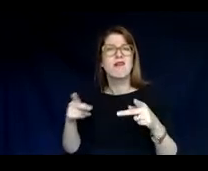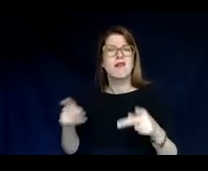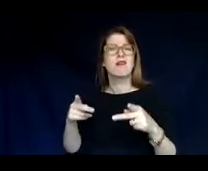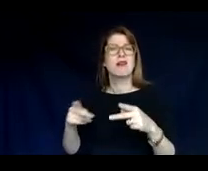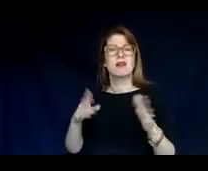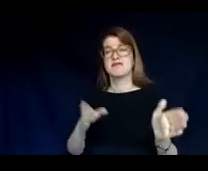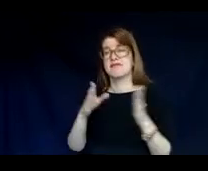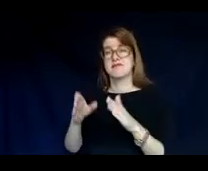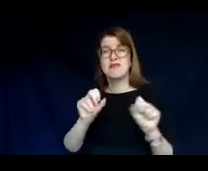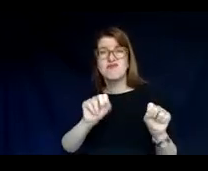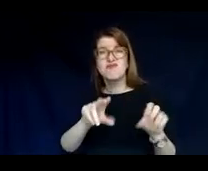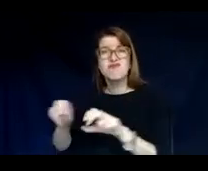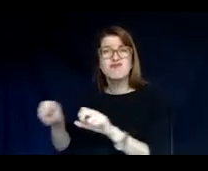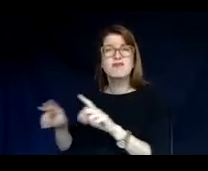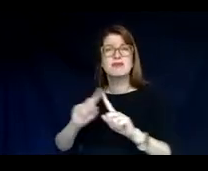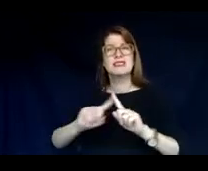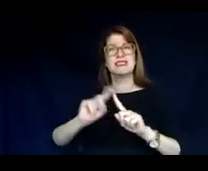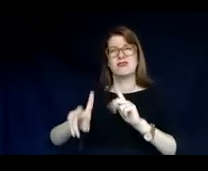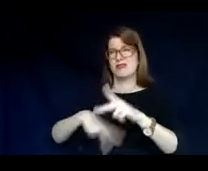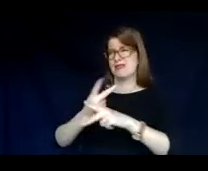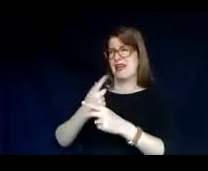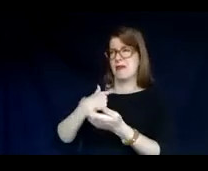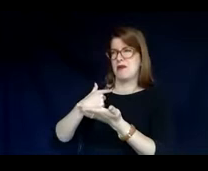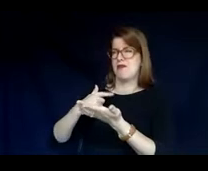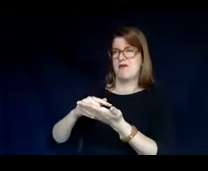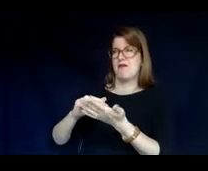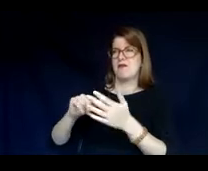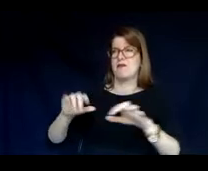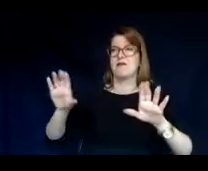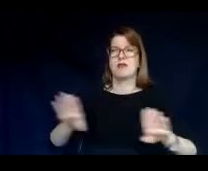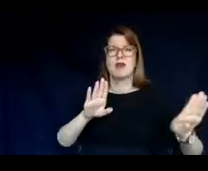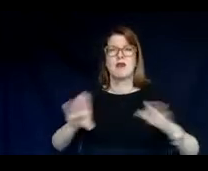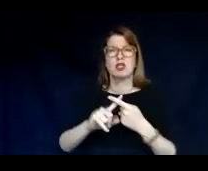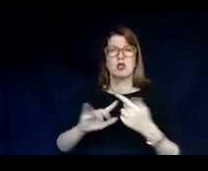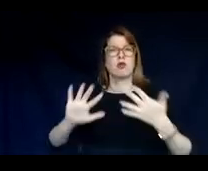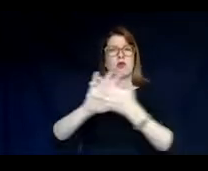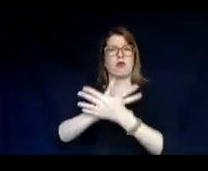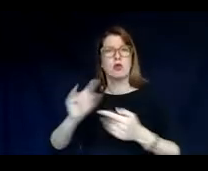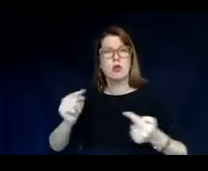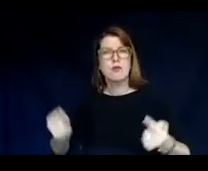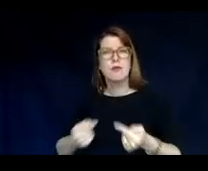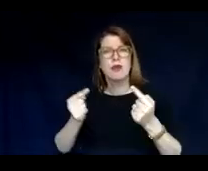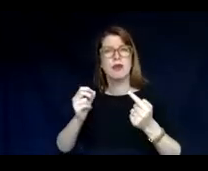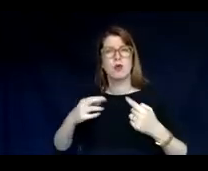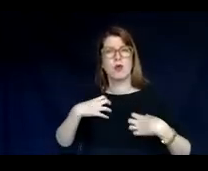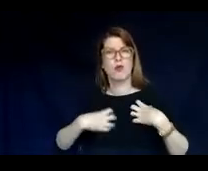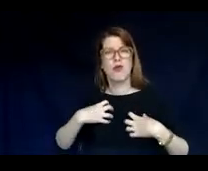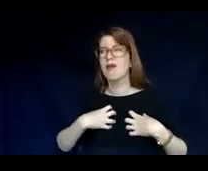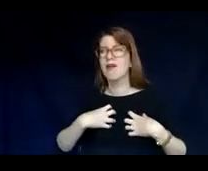or sexual activities or other forms of indulgences to hide your pain and anguish? It doesn't have to be that way.